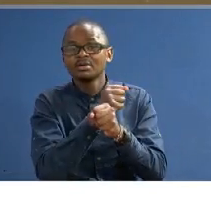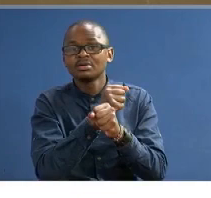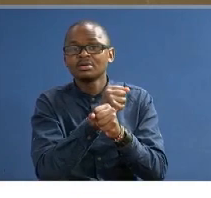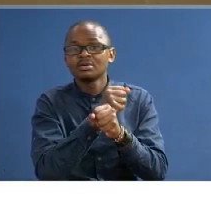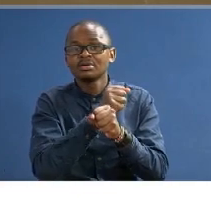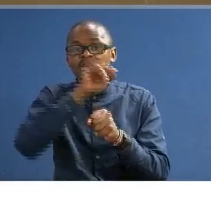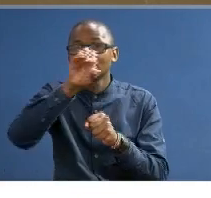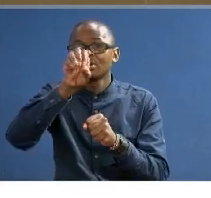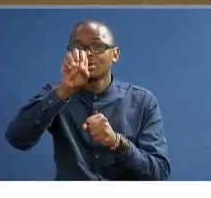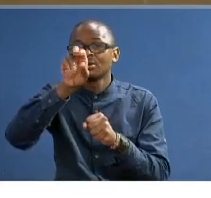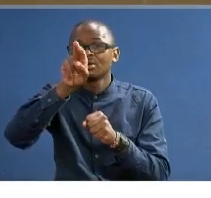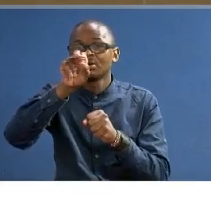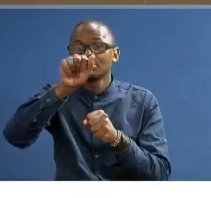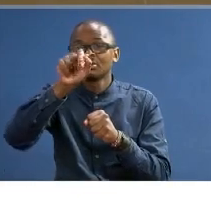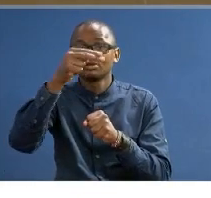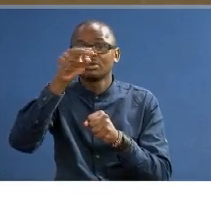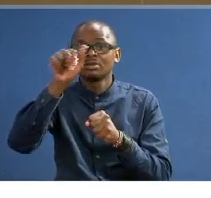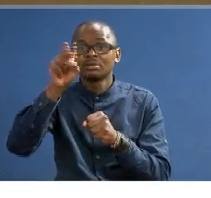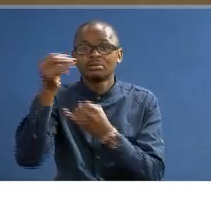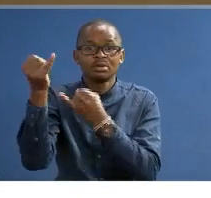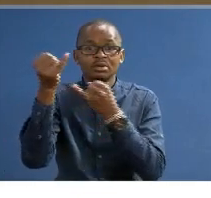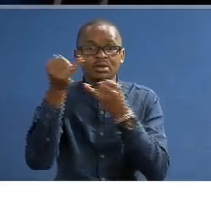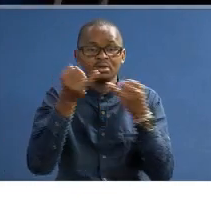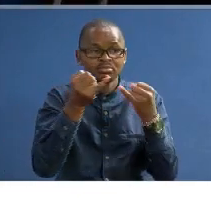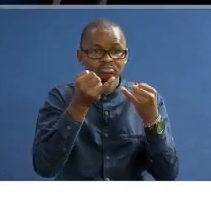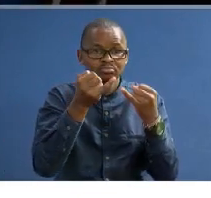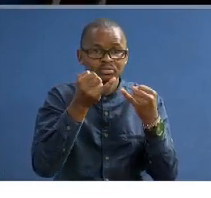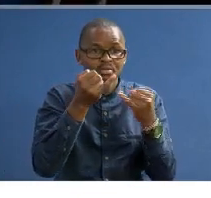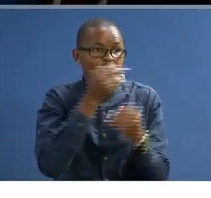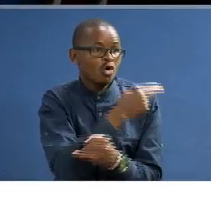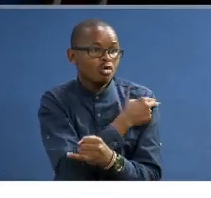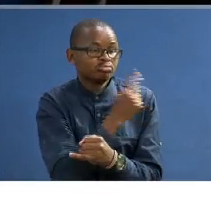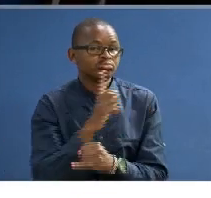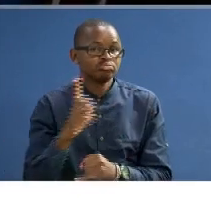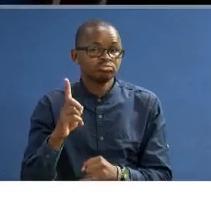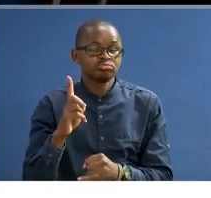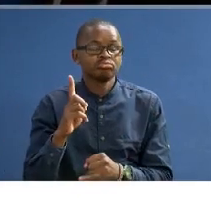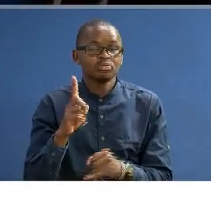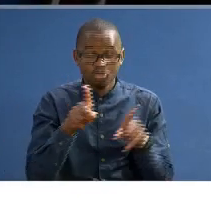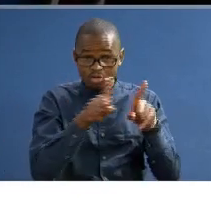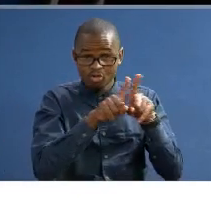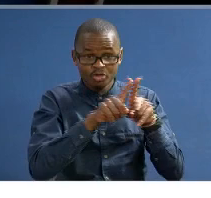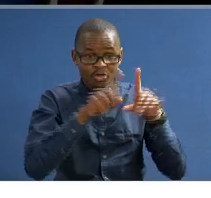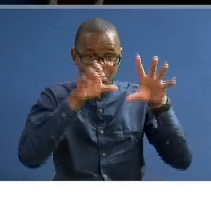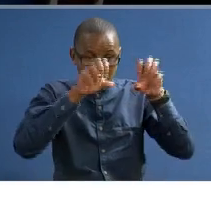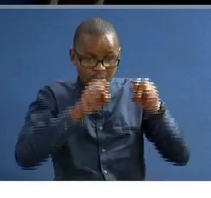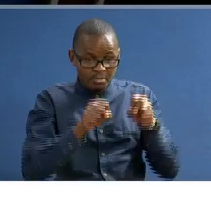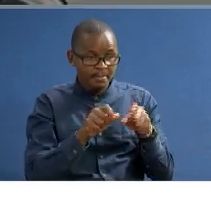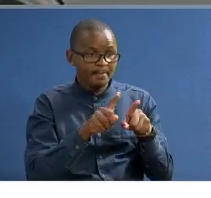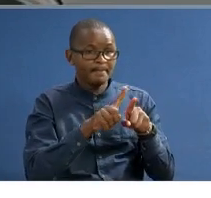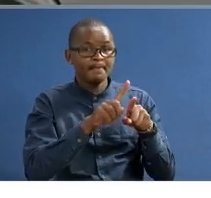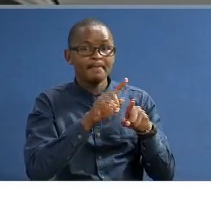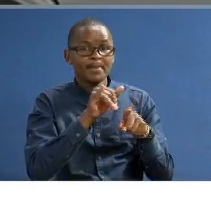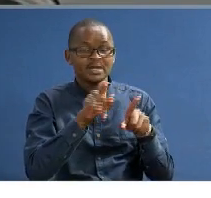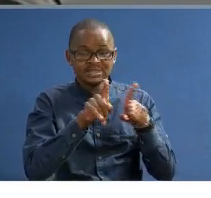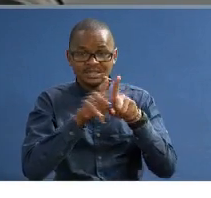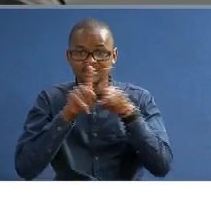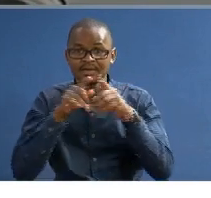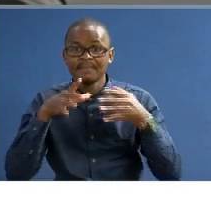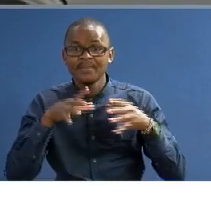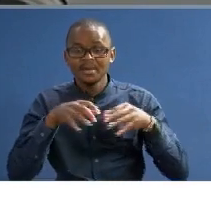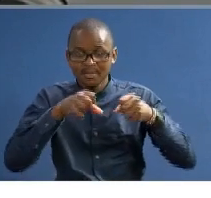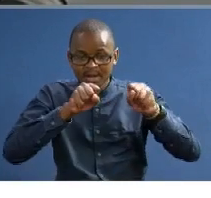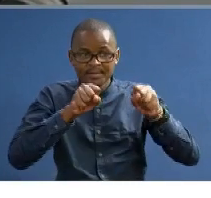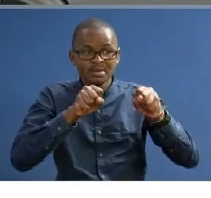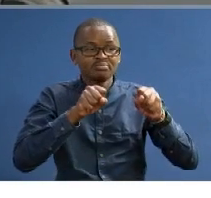Jonathan Ngau, who is admitted at Mutomo Mission Hospital, was also attacked by the assailants while on a